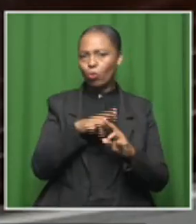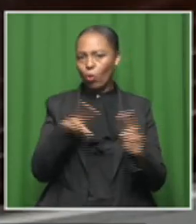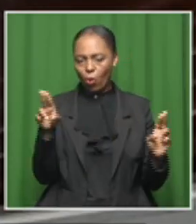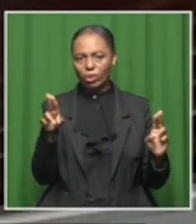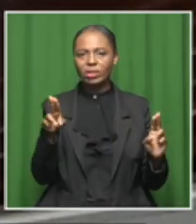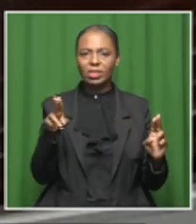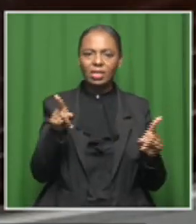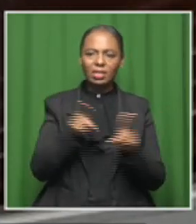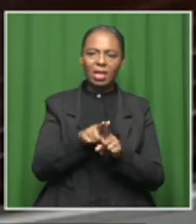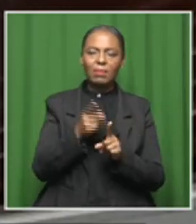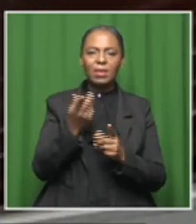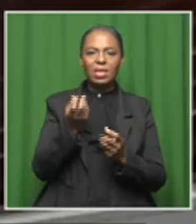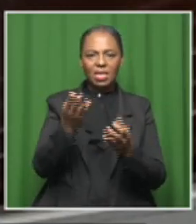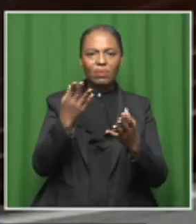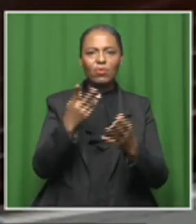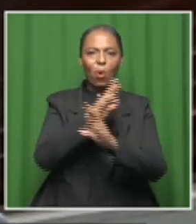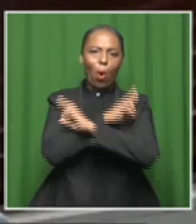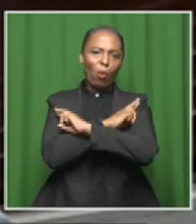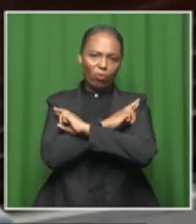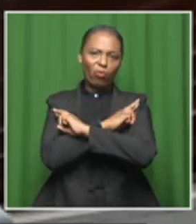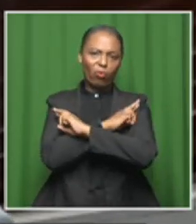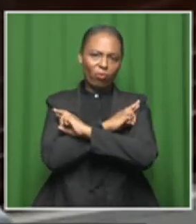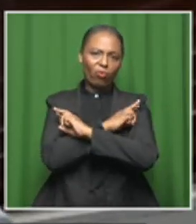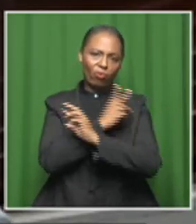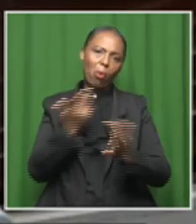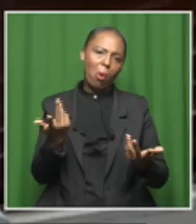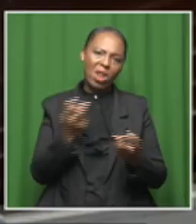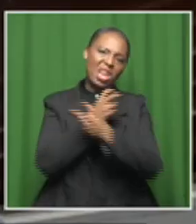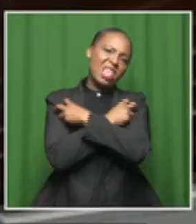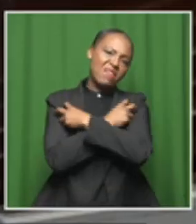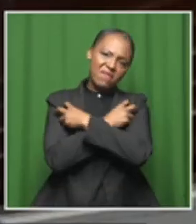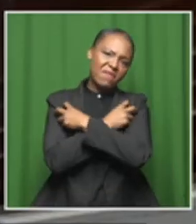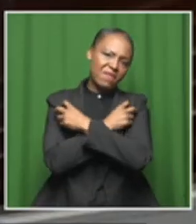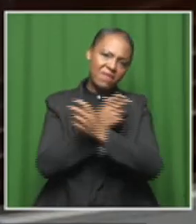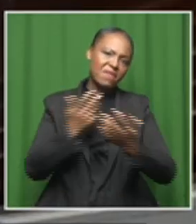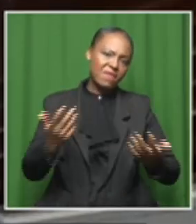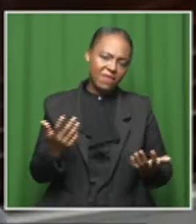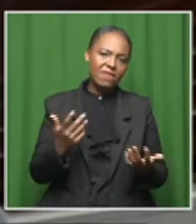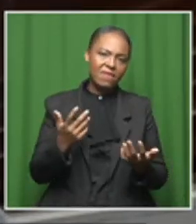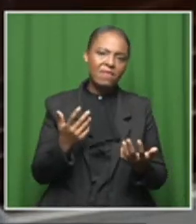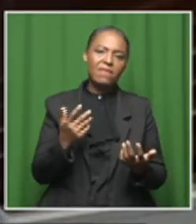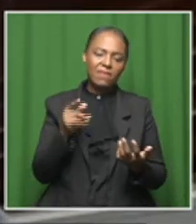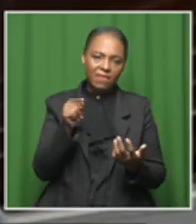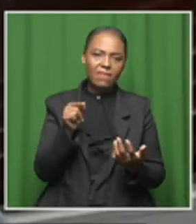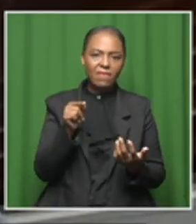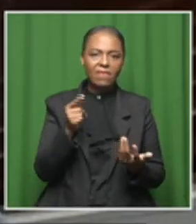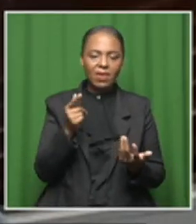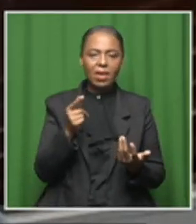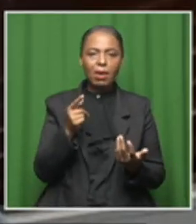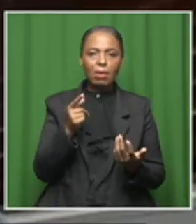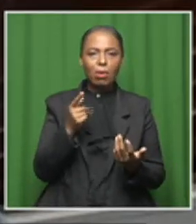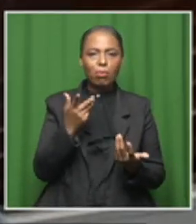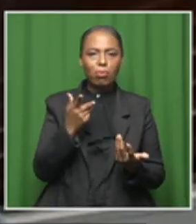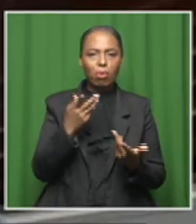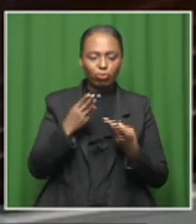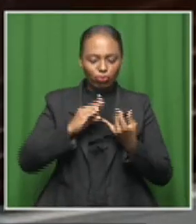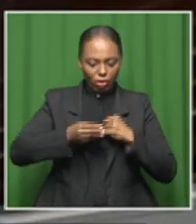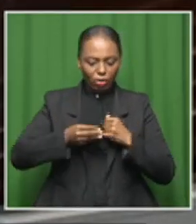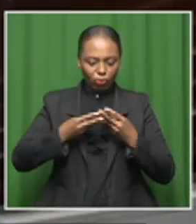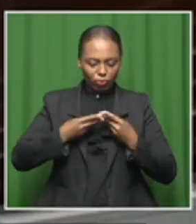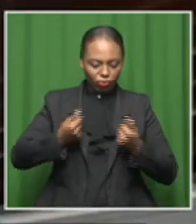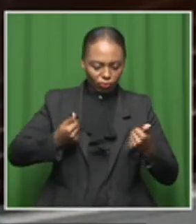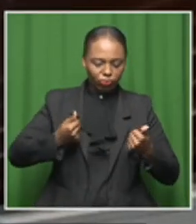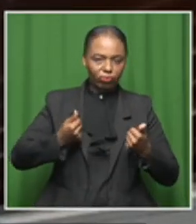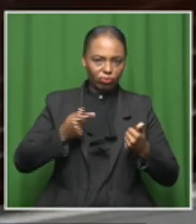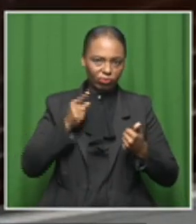rest, lots of fluids, and giving your body the time to fight the infection. But going to a